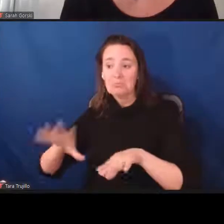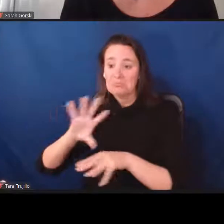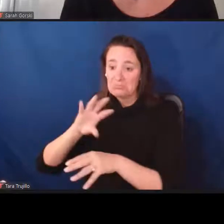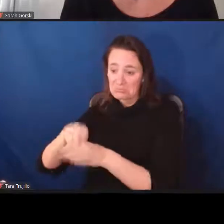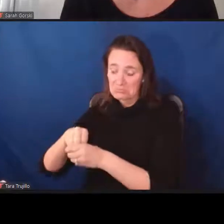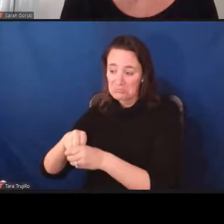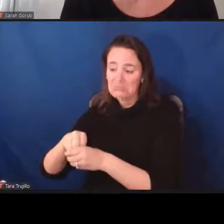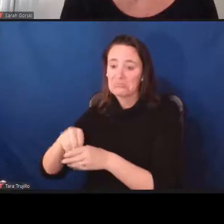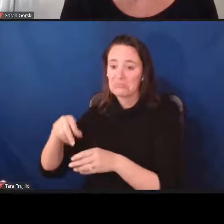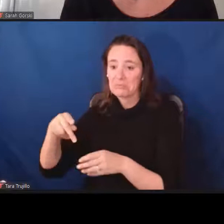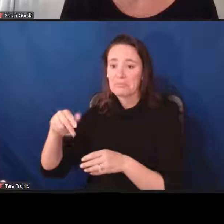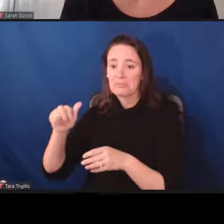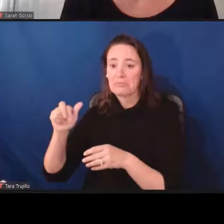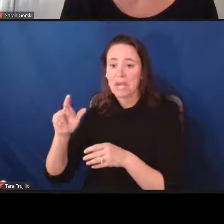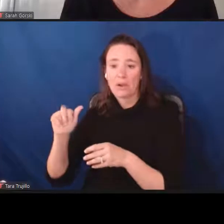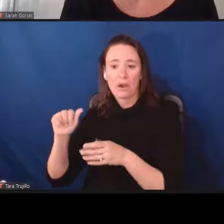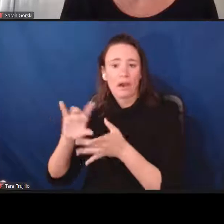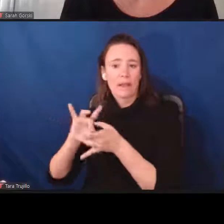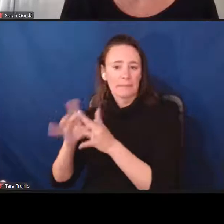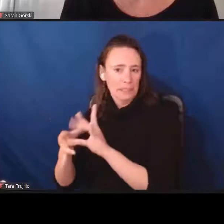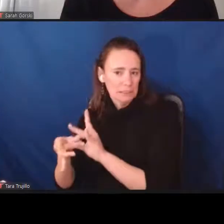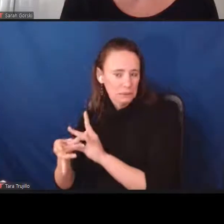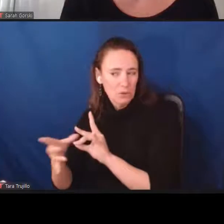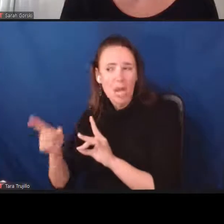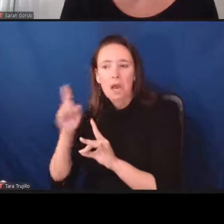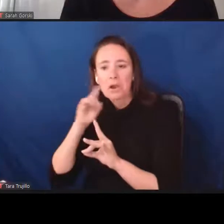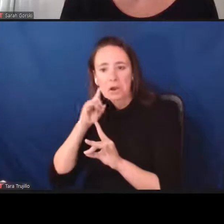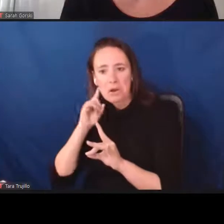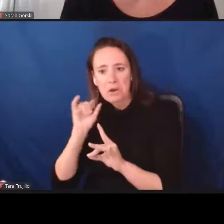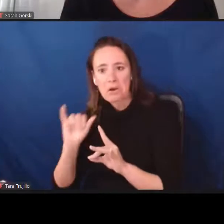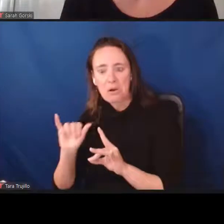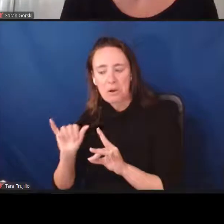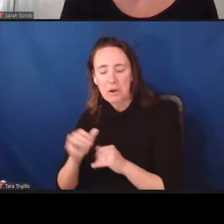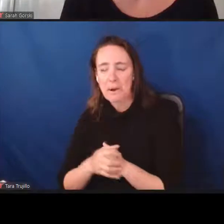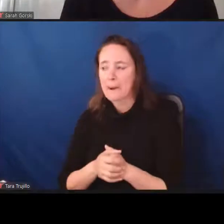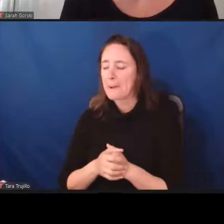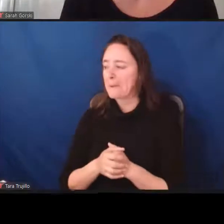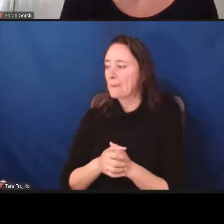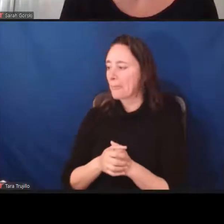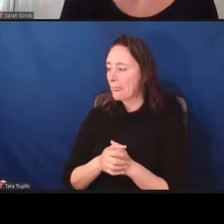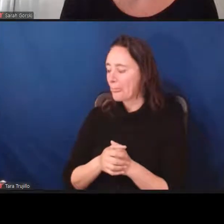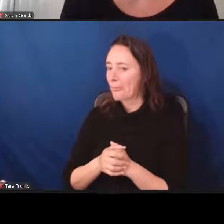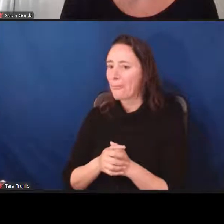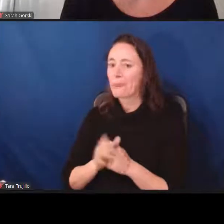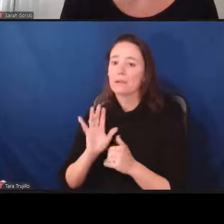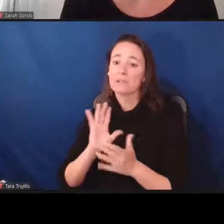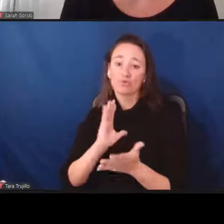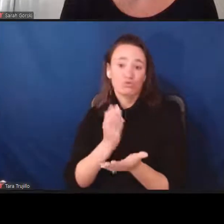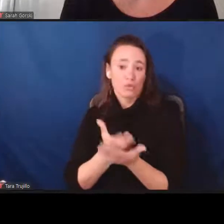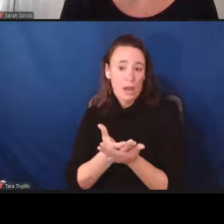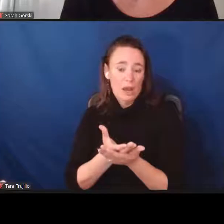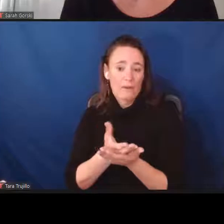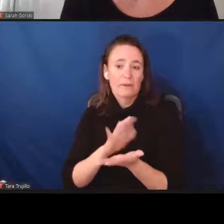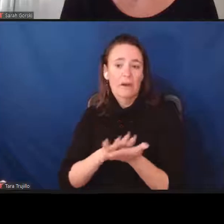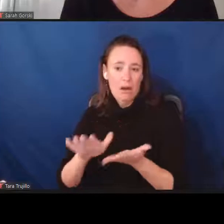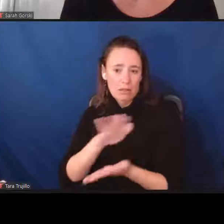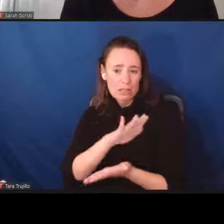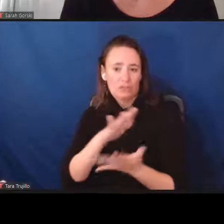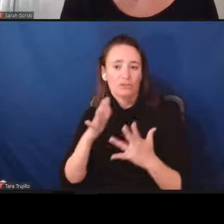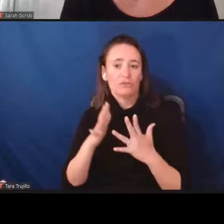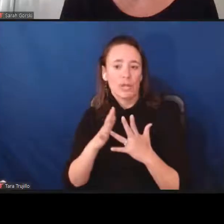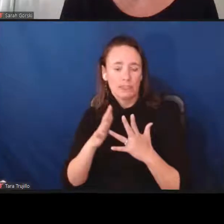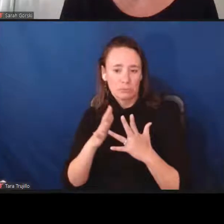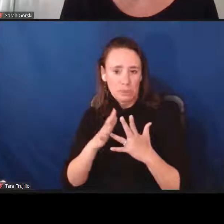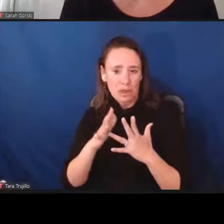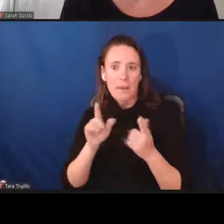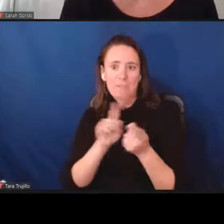So that was kind of when I first heard about it. And then when I got to campus my freshman year, I met several